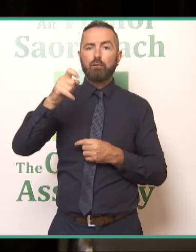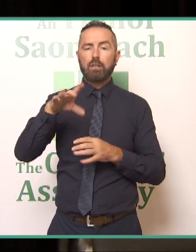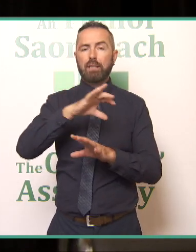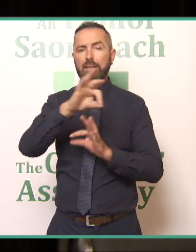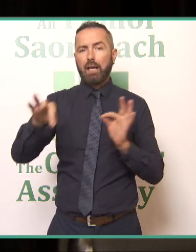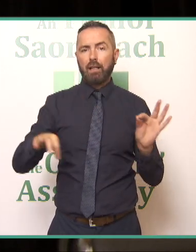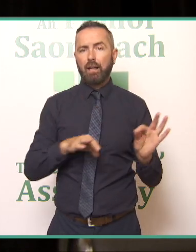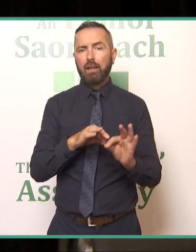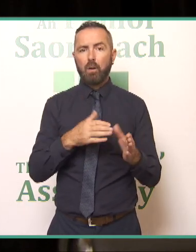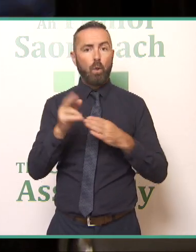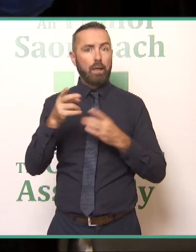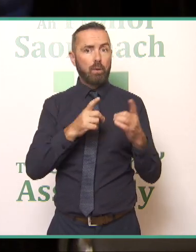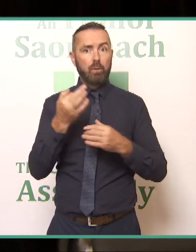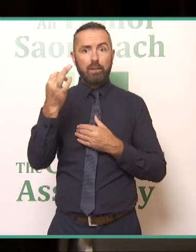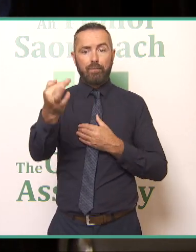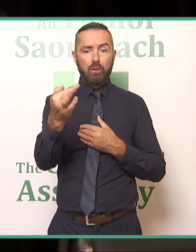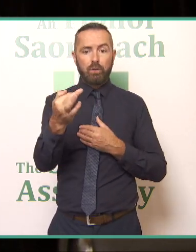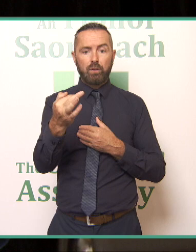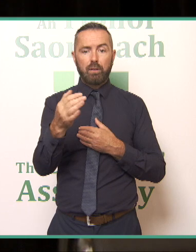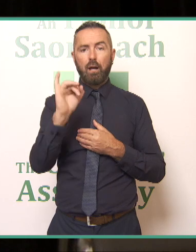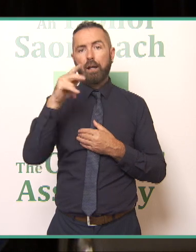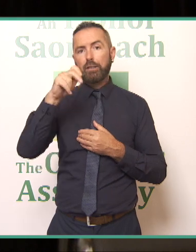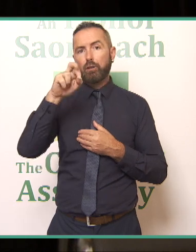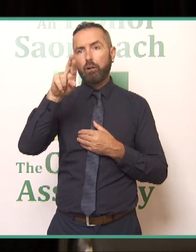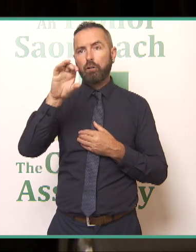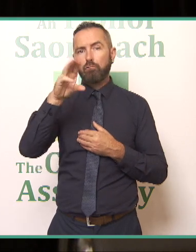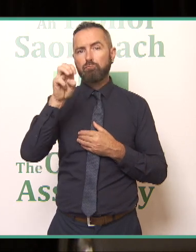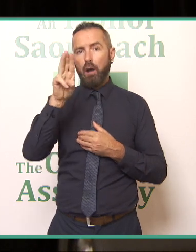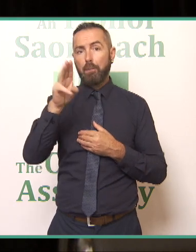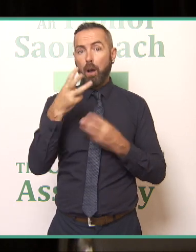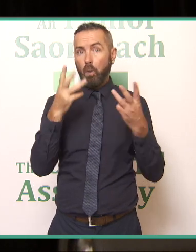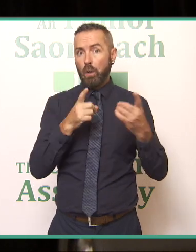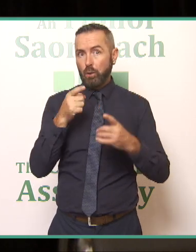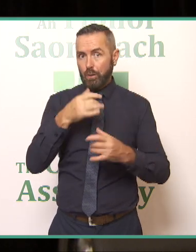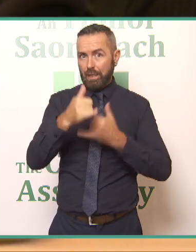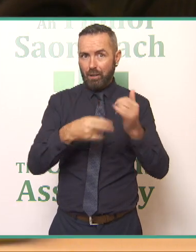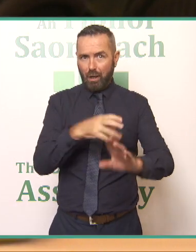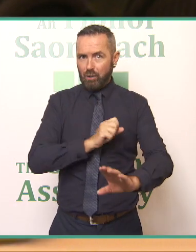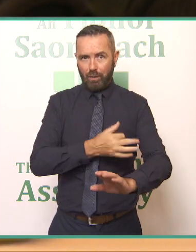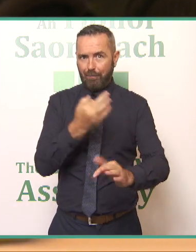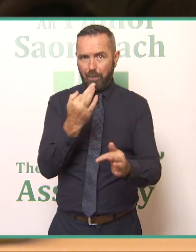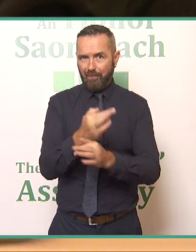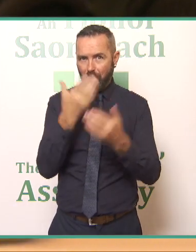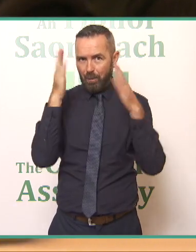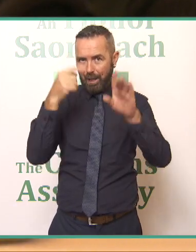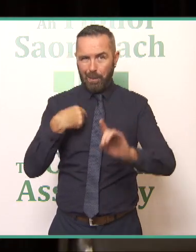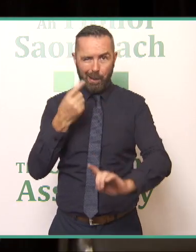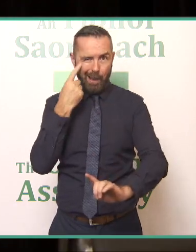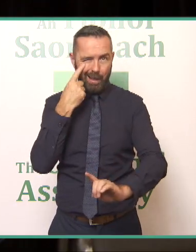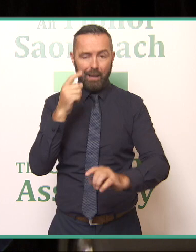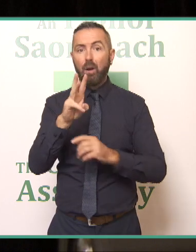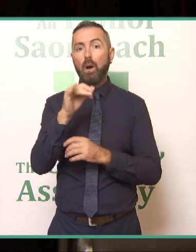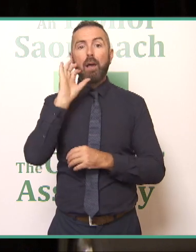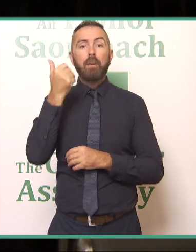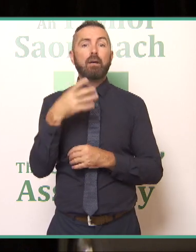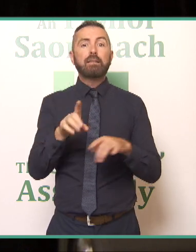What are the cool things we can do in the future? Intercropping. I want to do it this year. Not sure if my dad will let me. We'll see. It'll be a debate. Because why? We'll